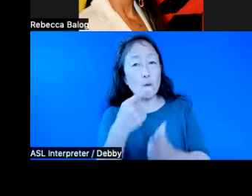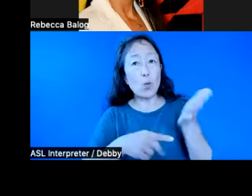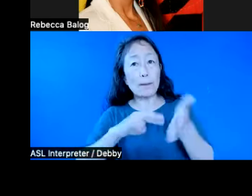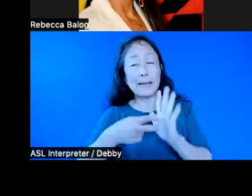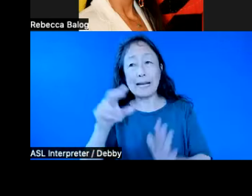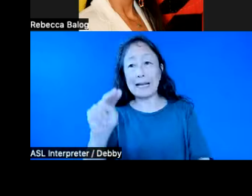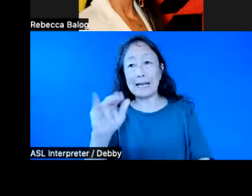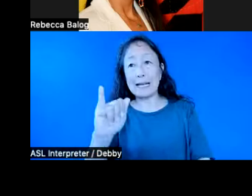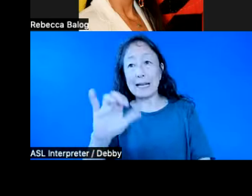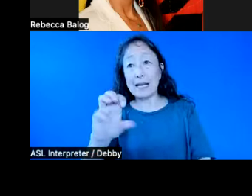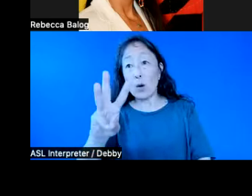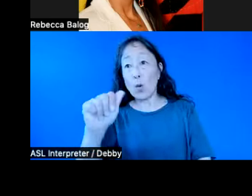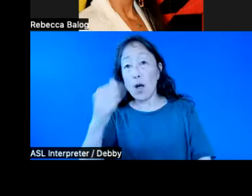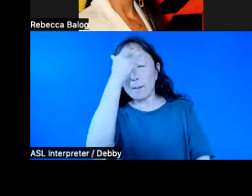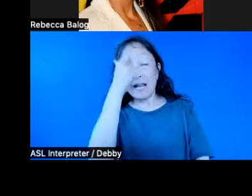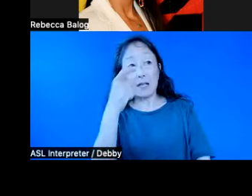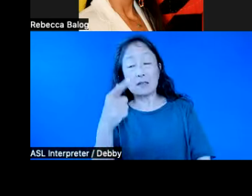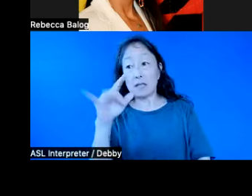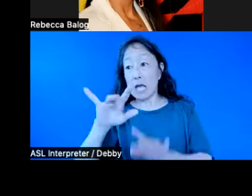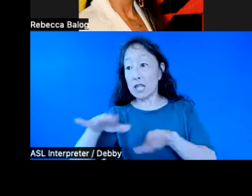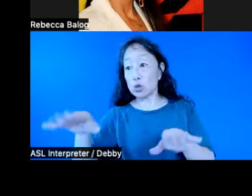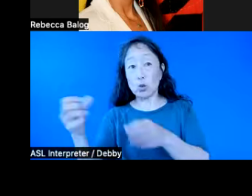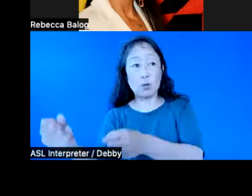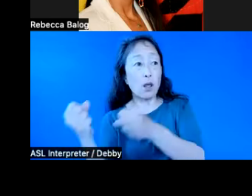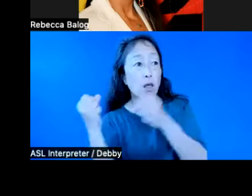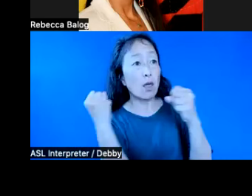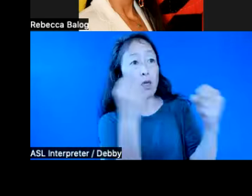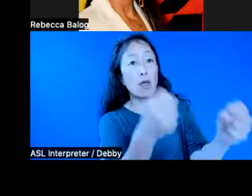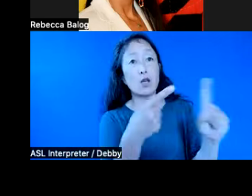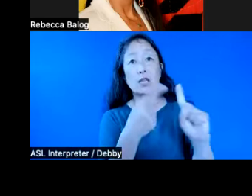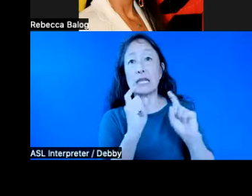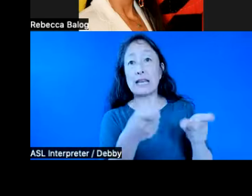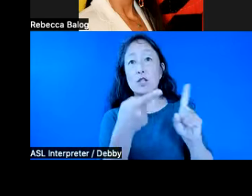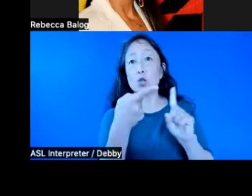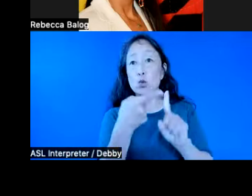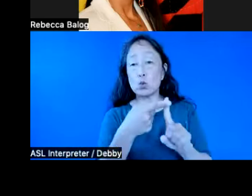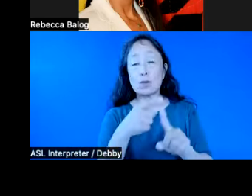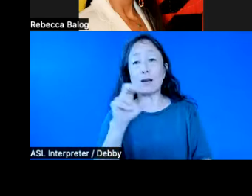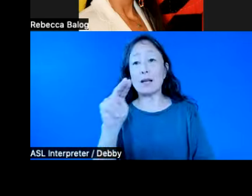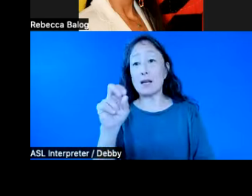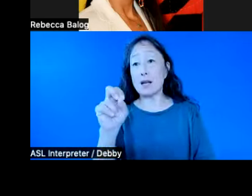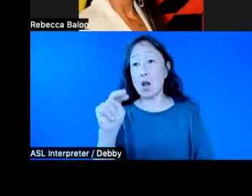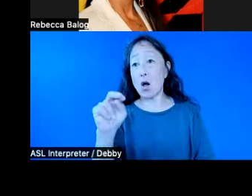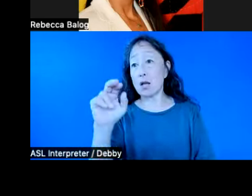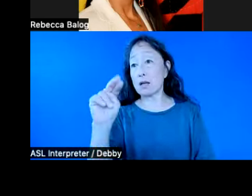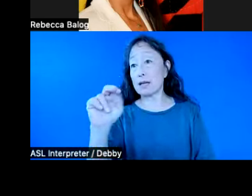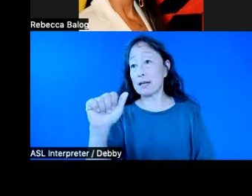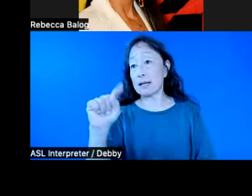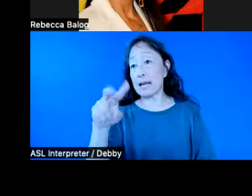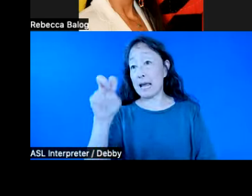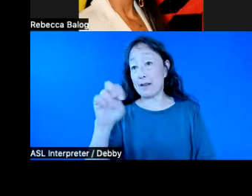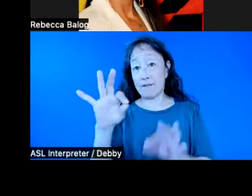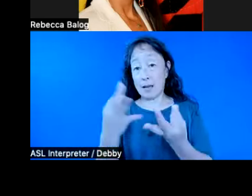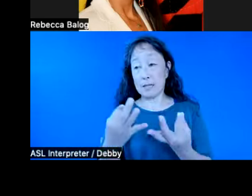to non-native families after they were released from the hospital, even though mom was just a victim of domestic and sexual